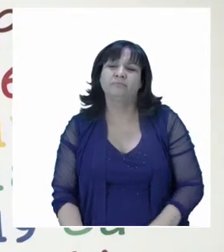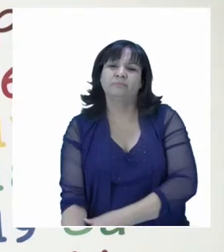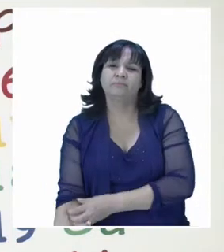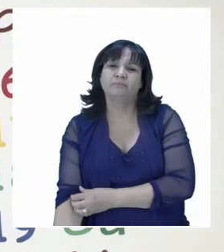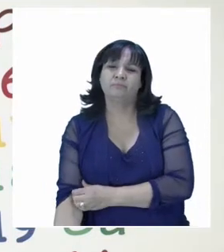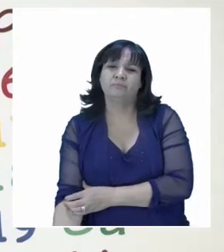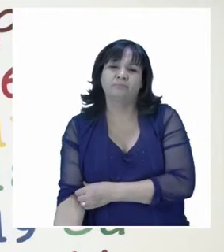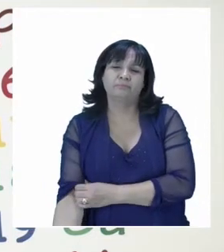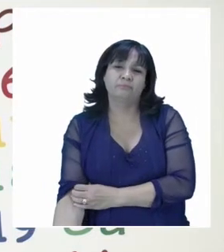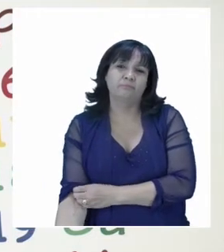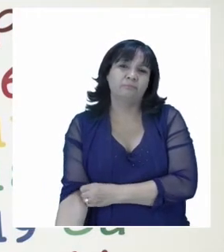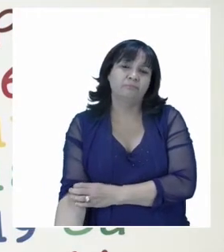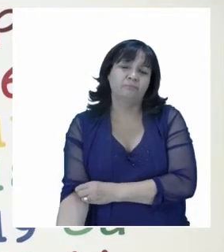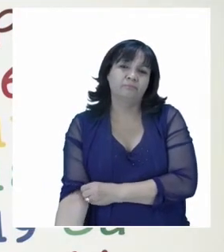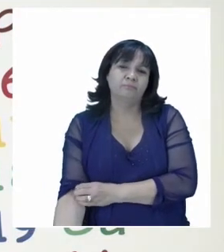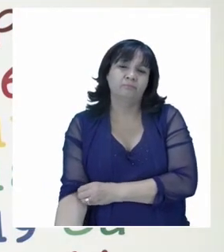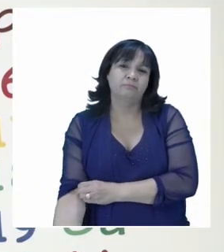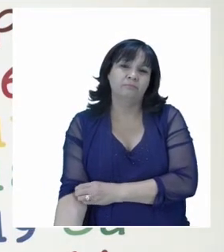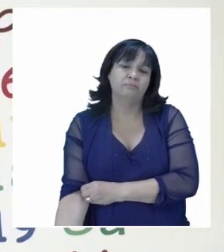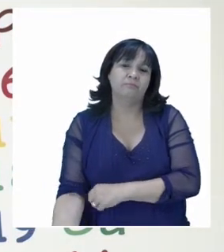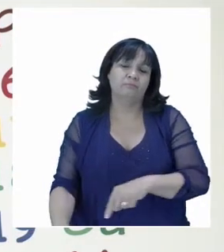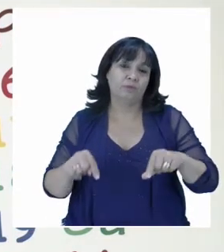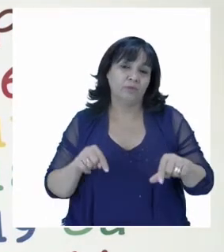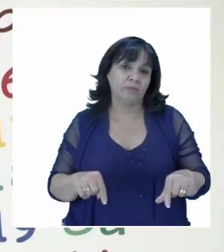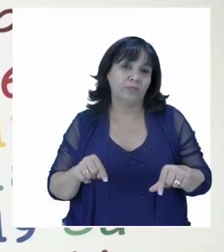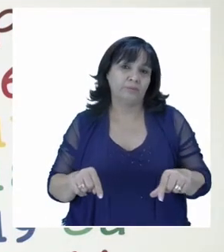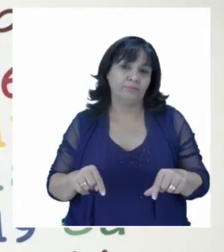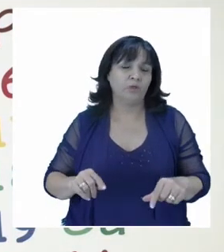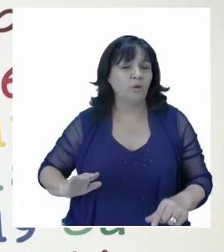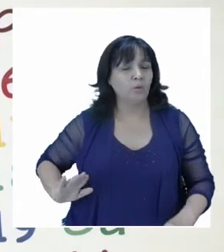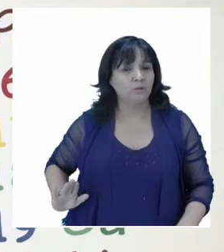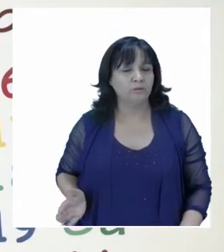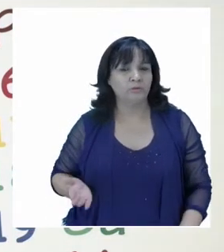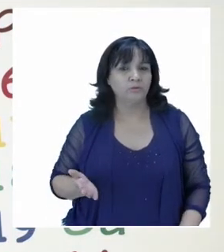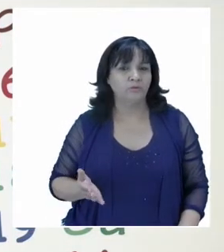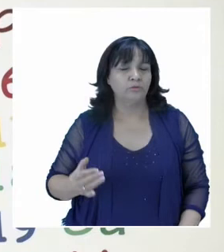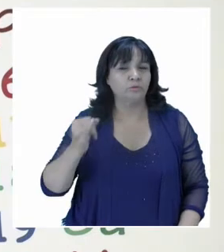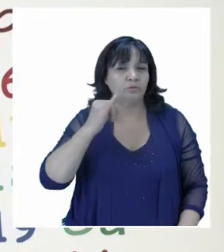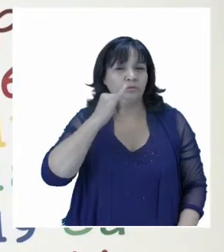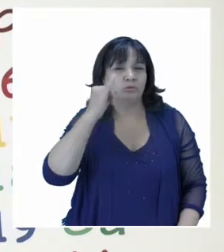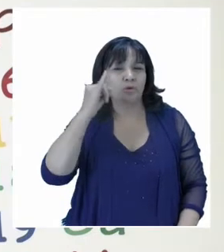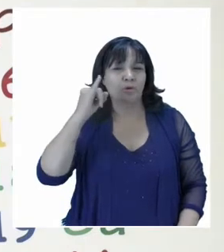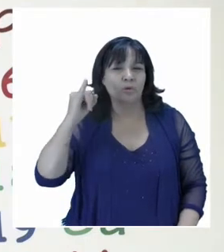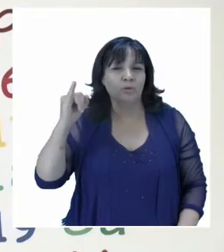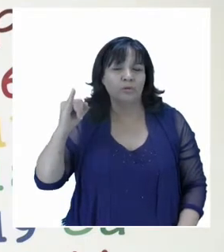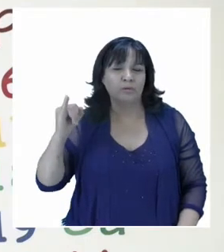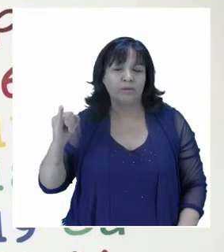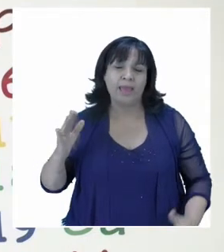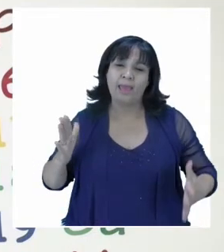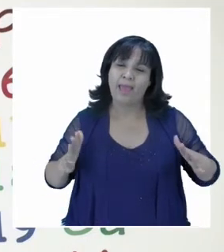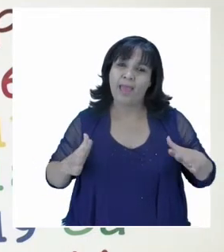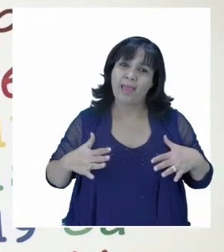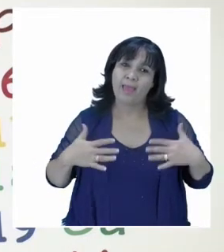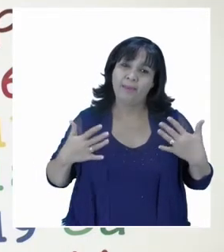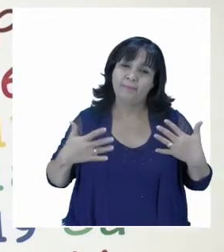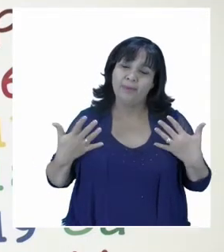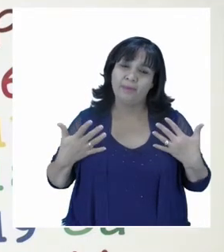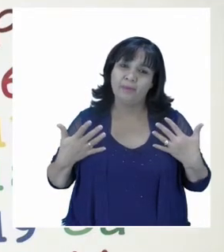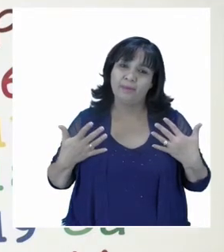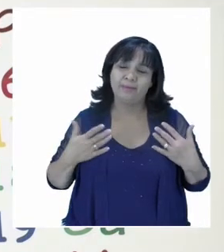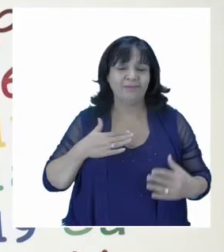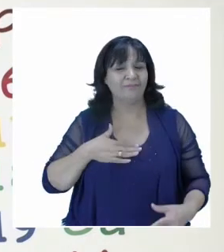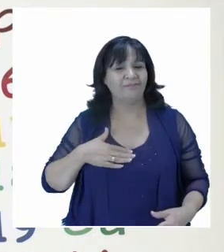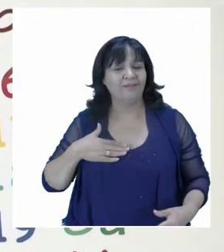But for today, we want you to draw a happy face when you are